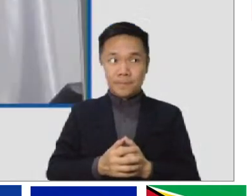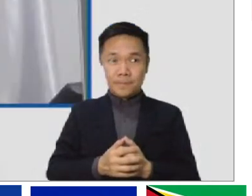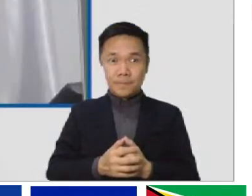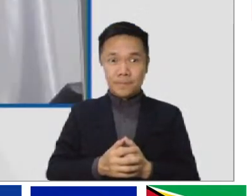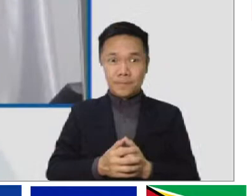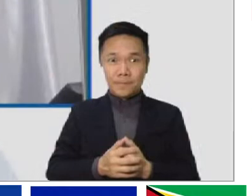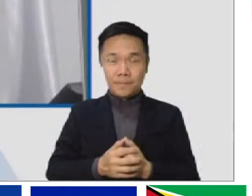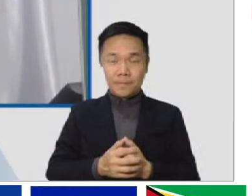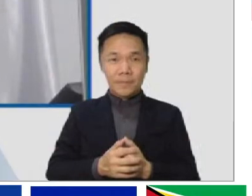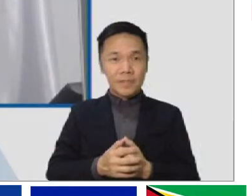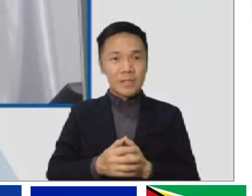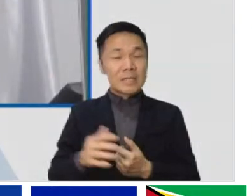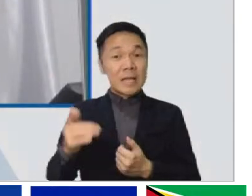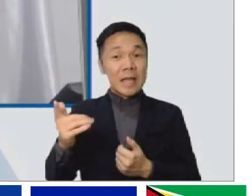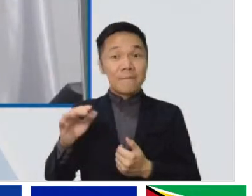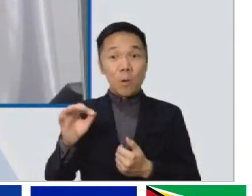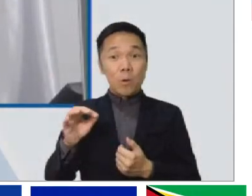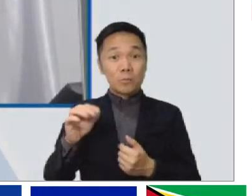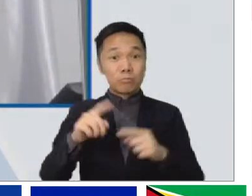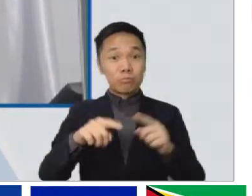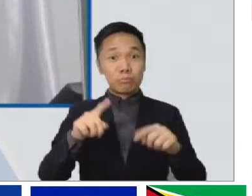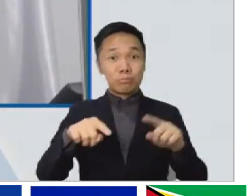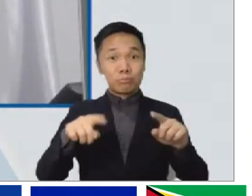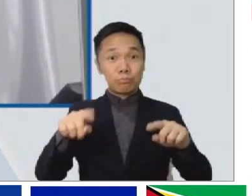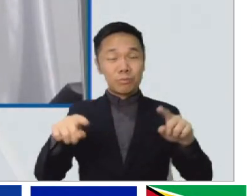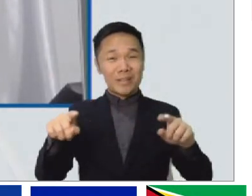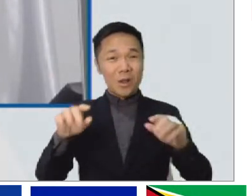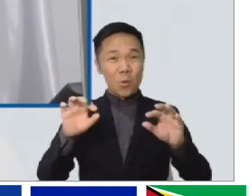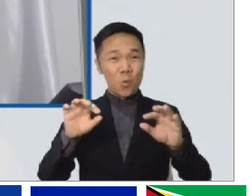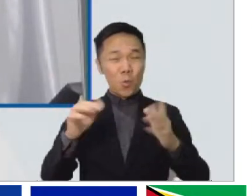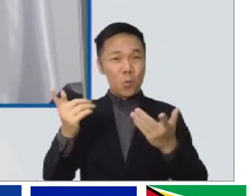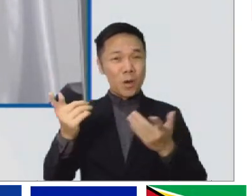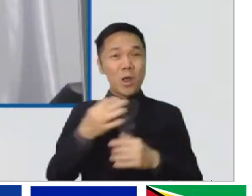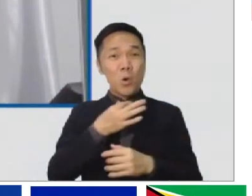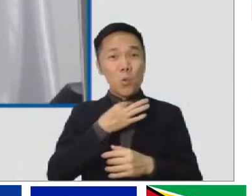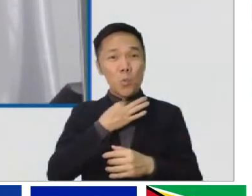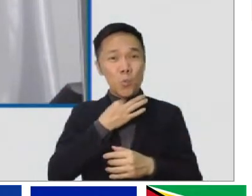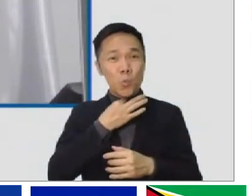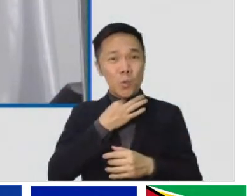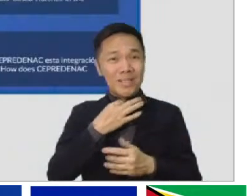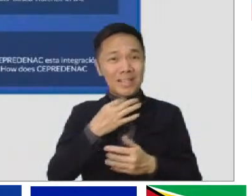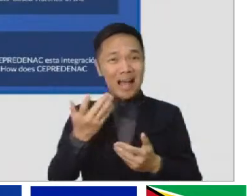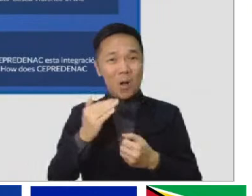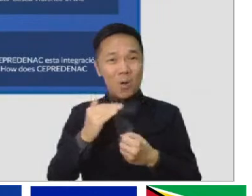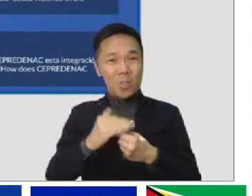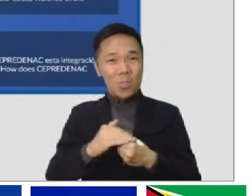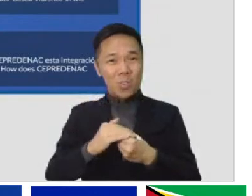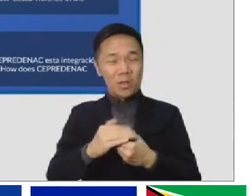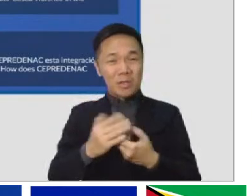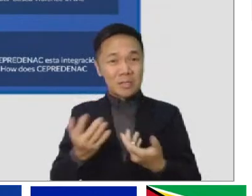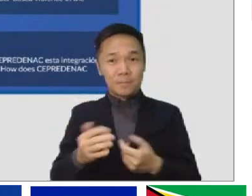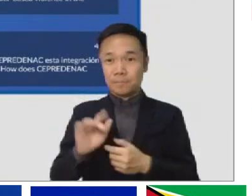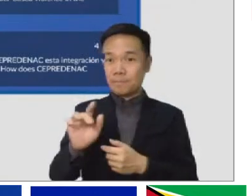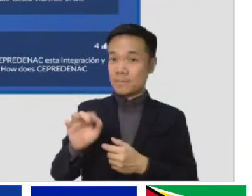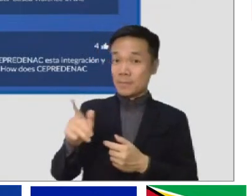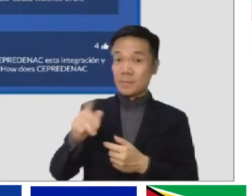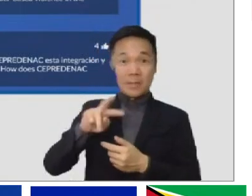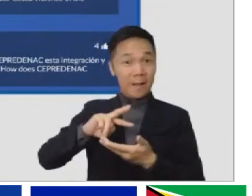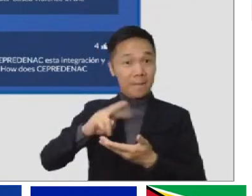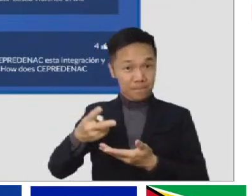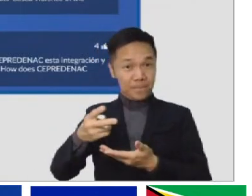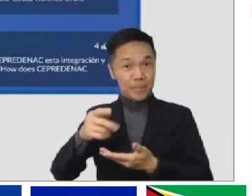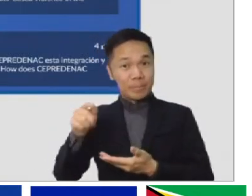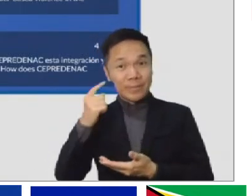risk? Well, I think the translation came over, so I don't need to do it. I've got a strange situation where I